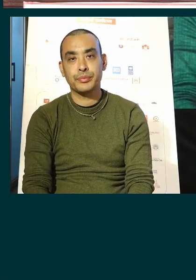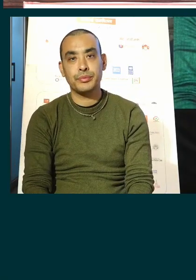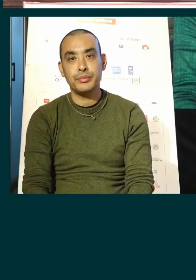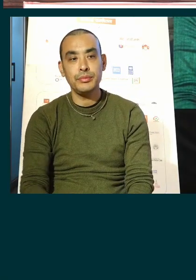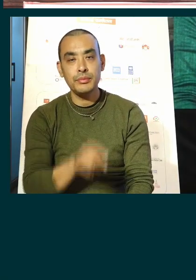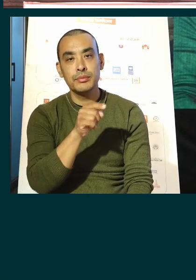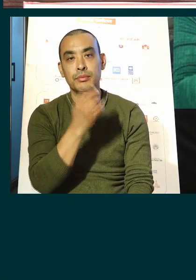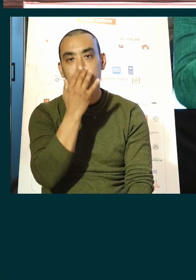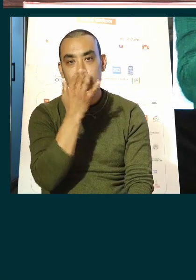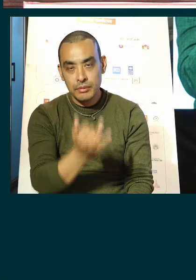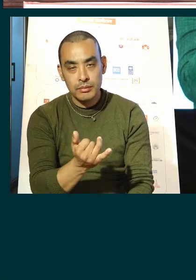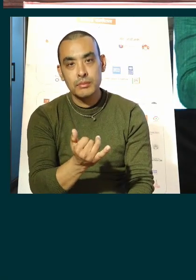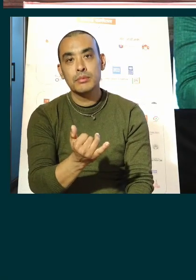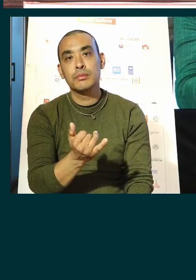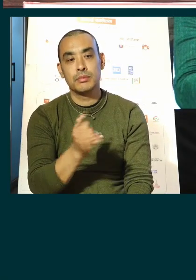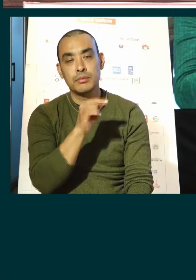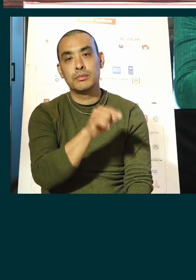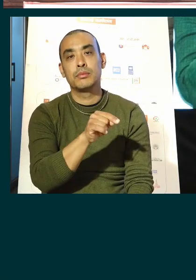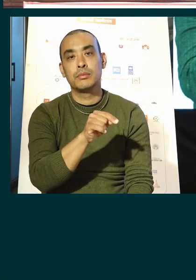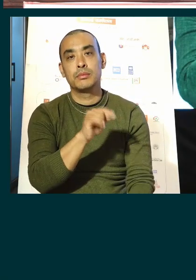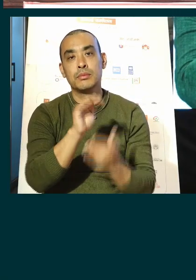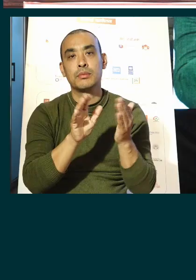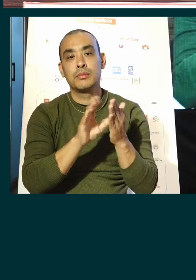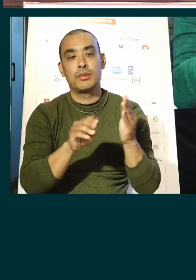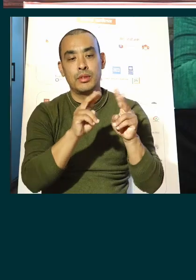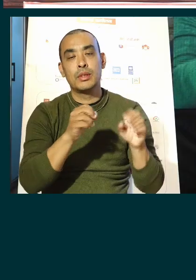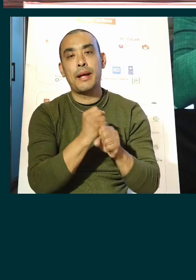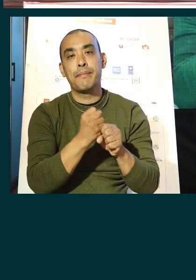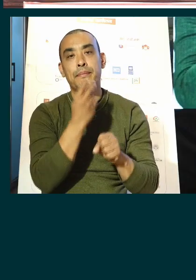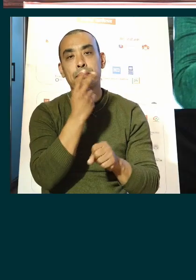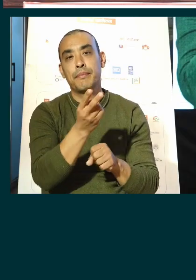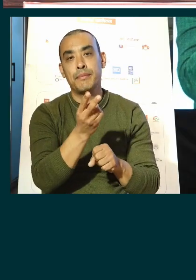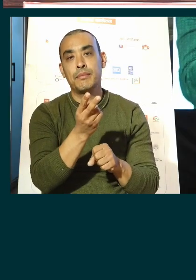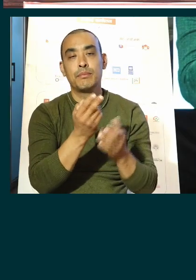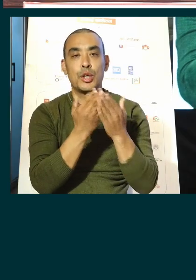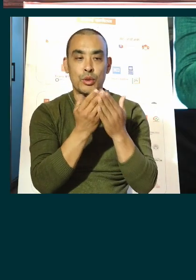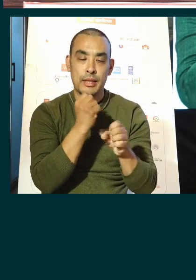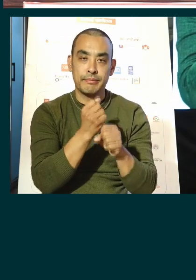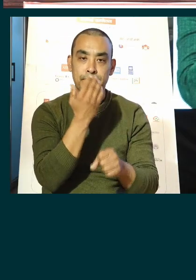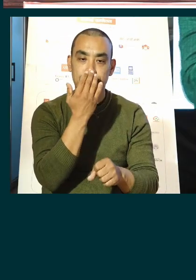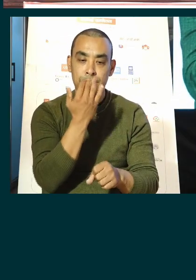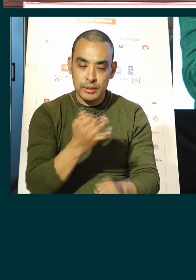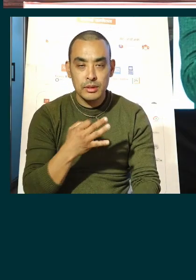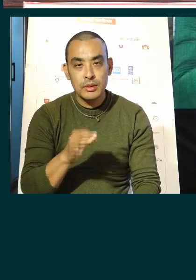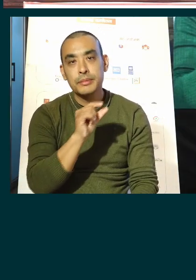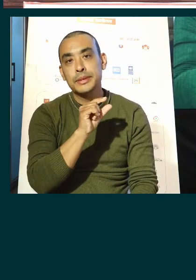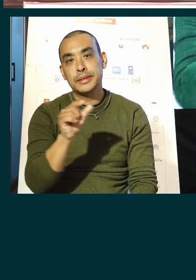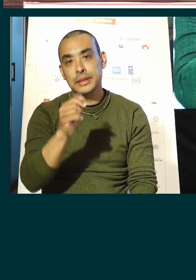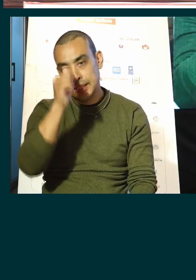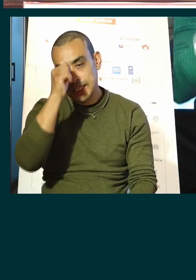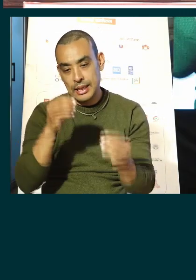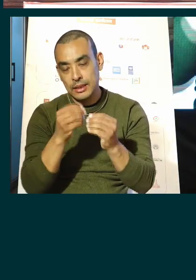Why I choose to, I have just 8 seconds, but why I choose to use images to study the menstruation in